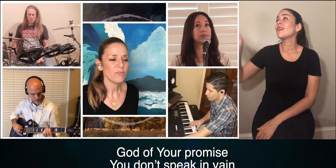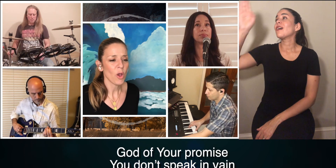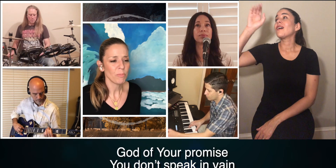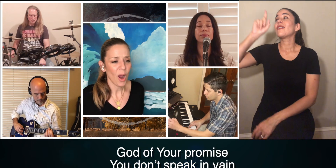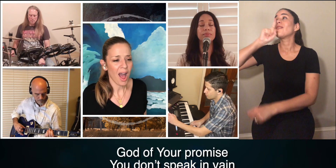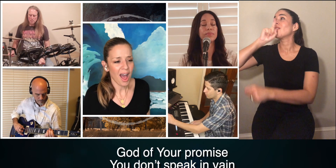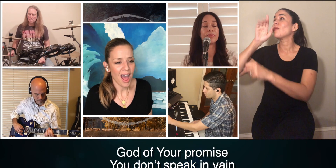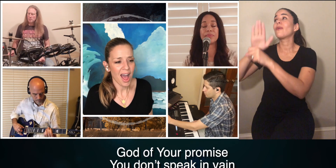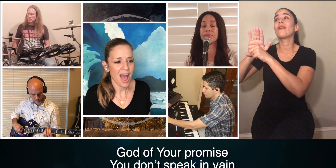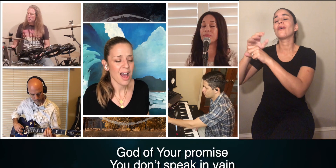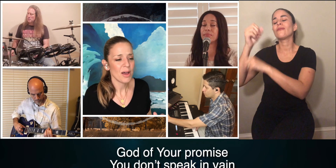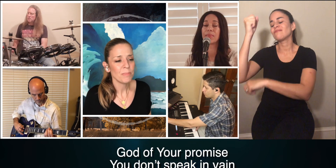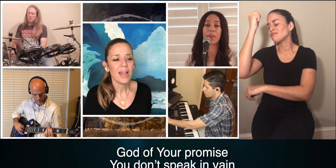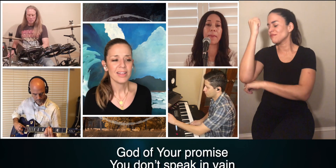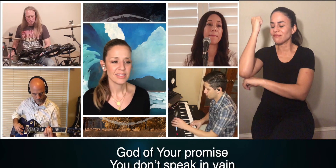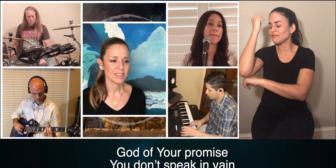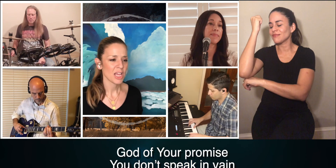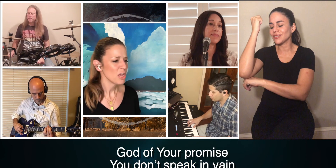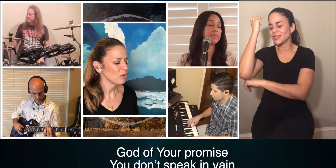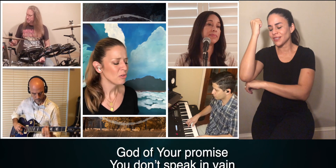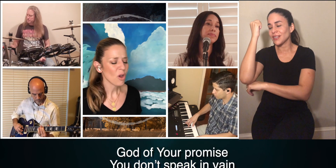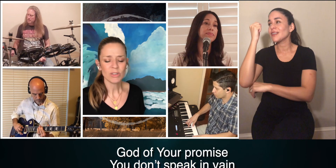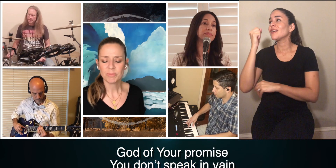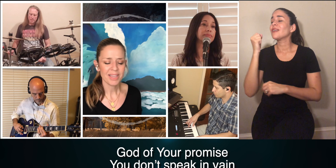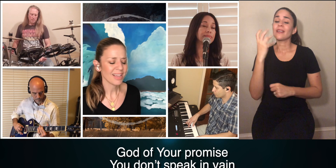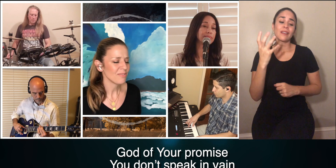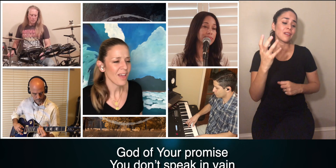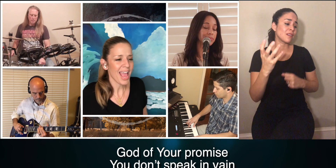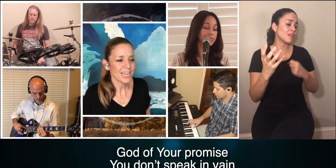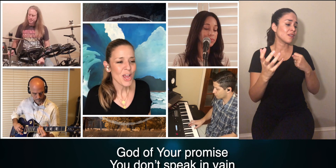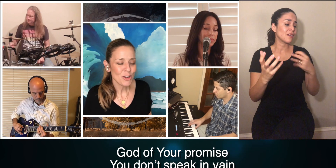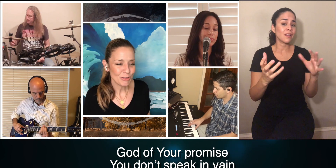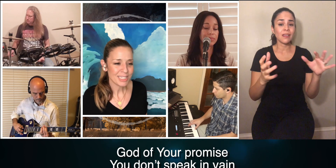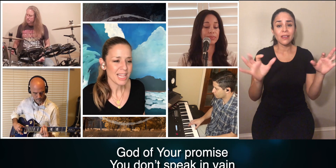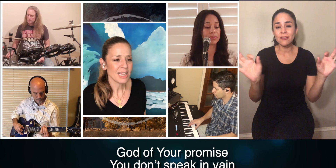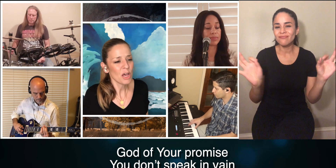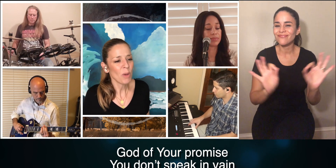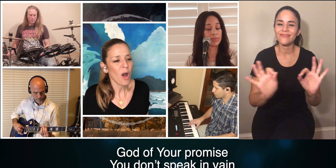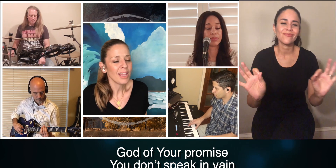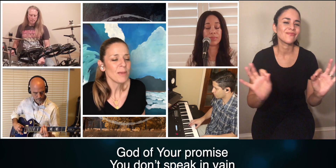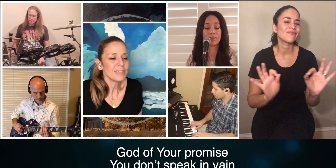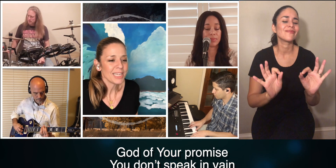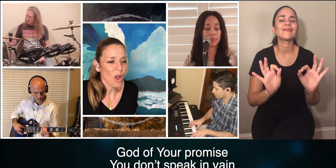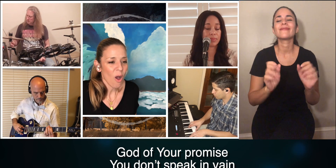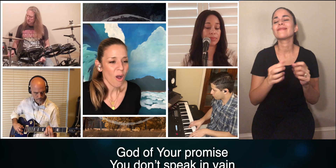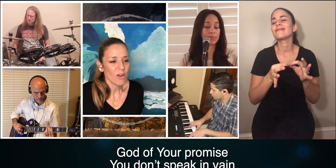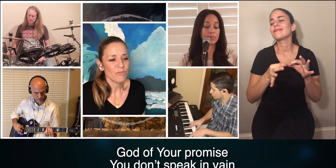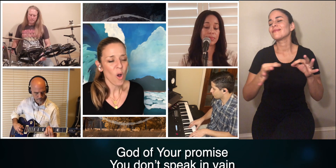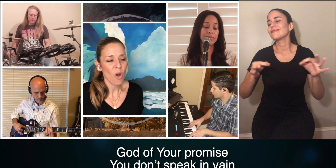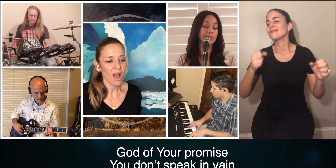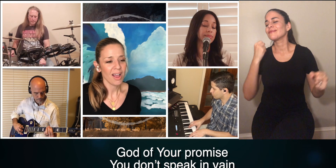God of your promise, speak in vain, no syllable, empty